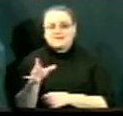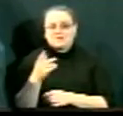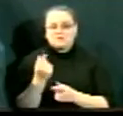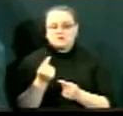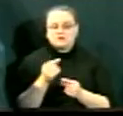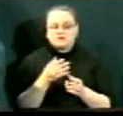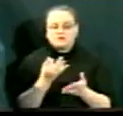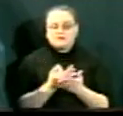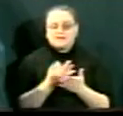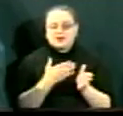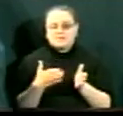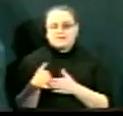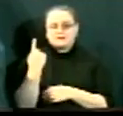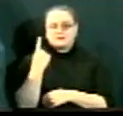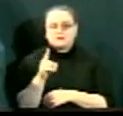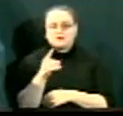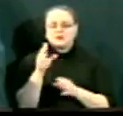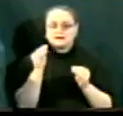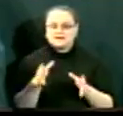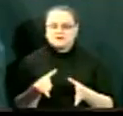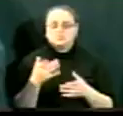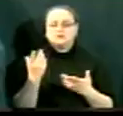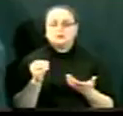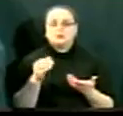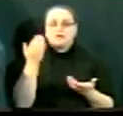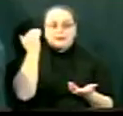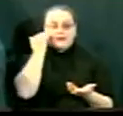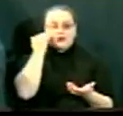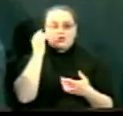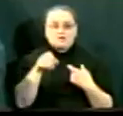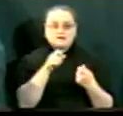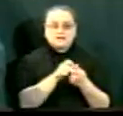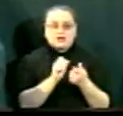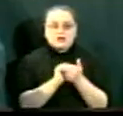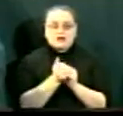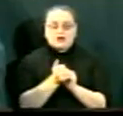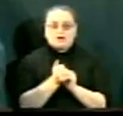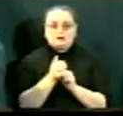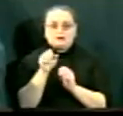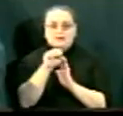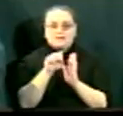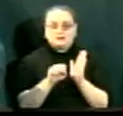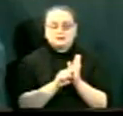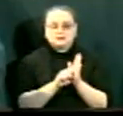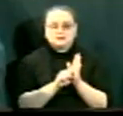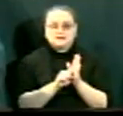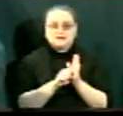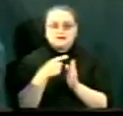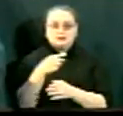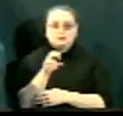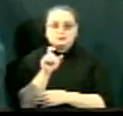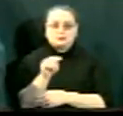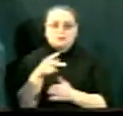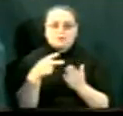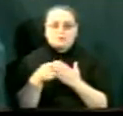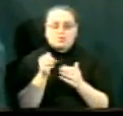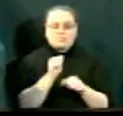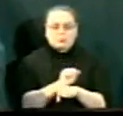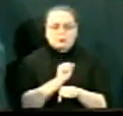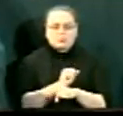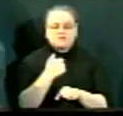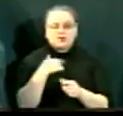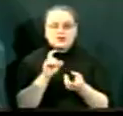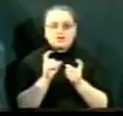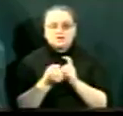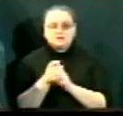financial plans for the teachers so that they know exactly how their state-ran program works. It changed